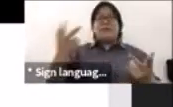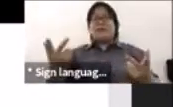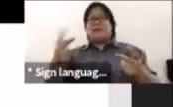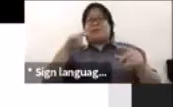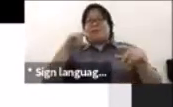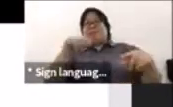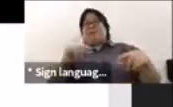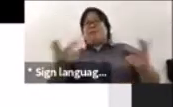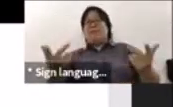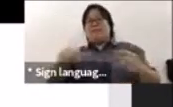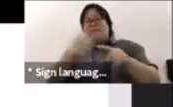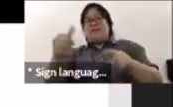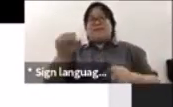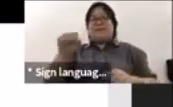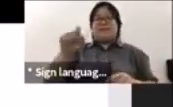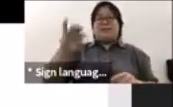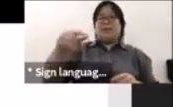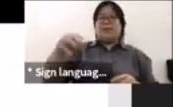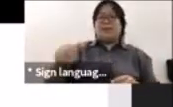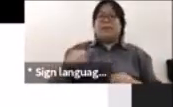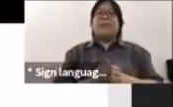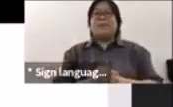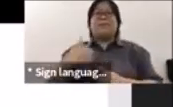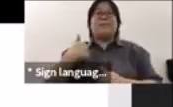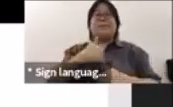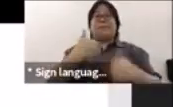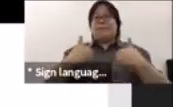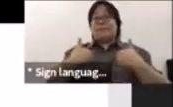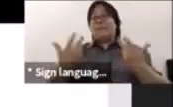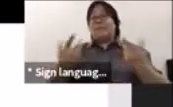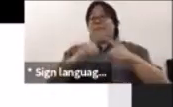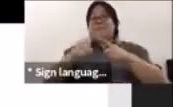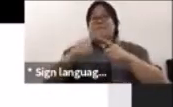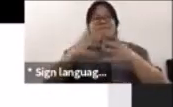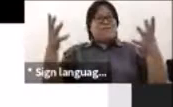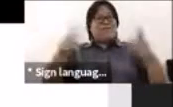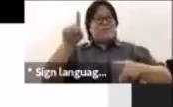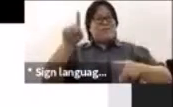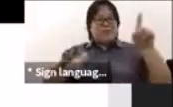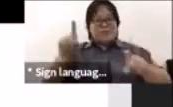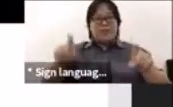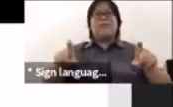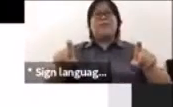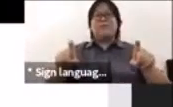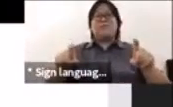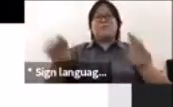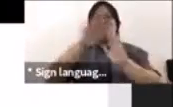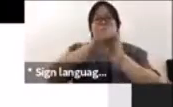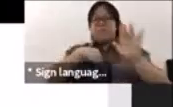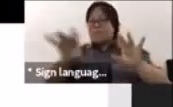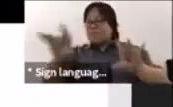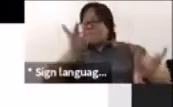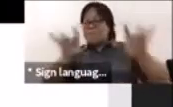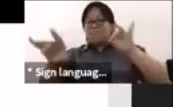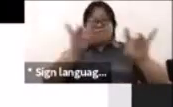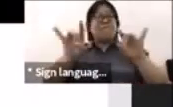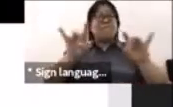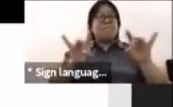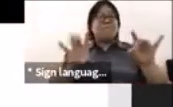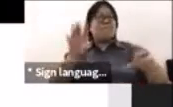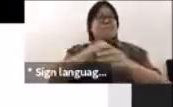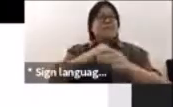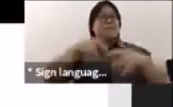enacted stigma. From we had 40 questions. From there, 11 components have been selected, looking into the